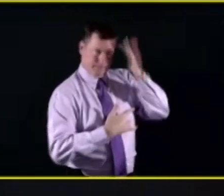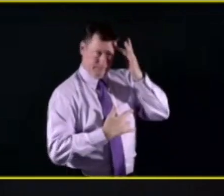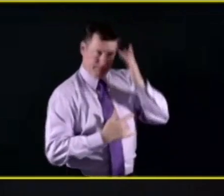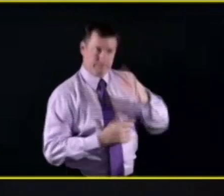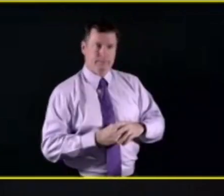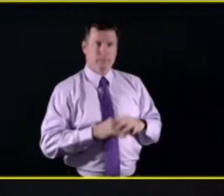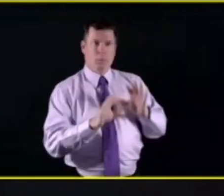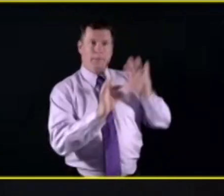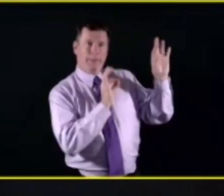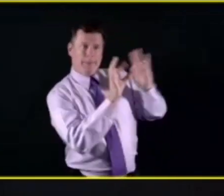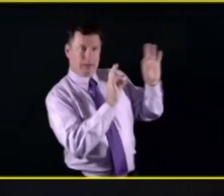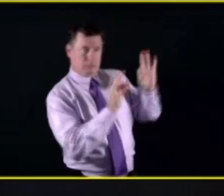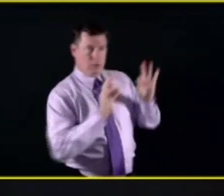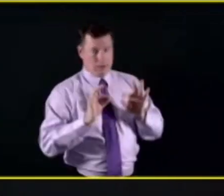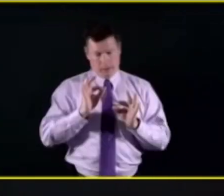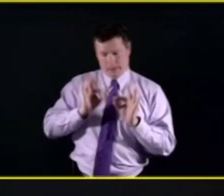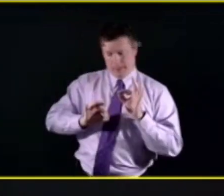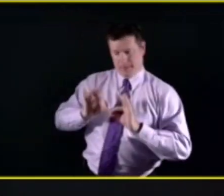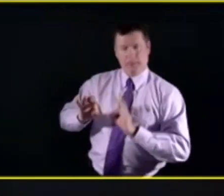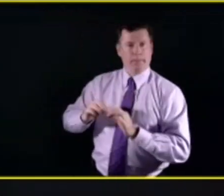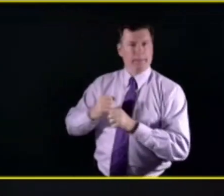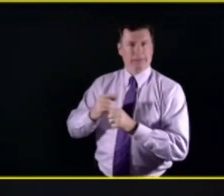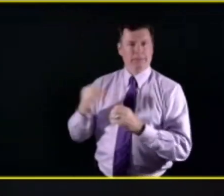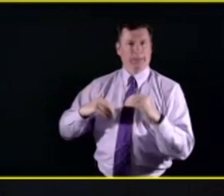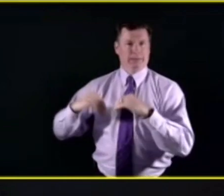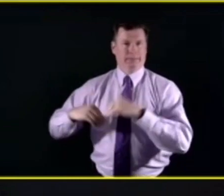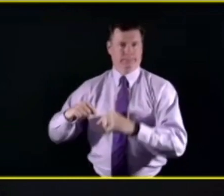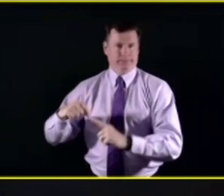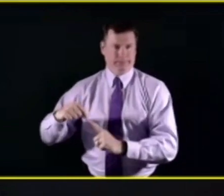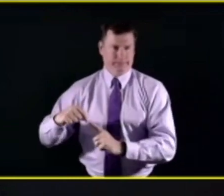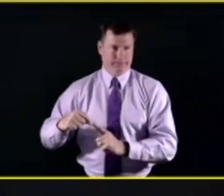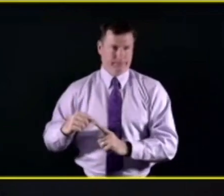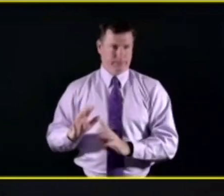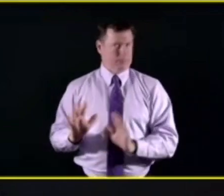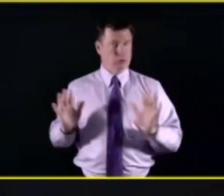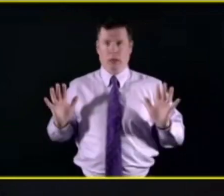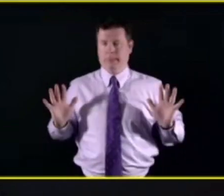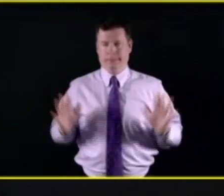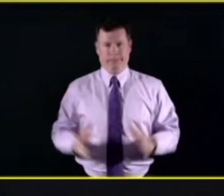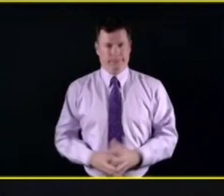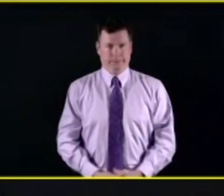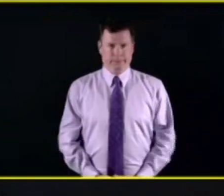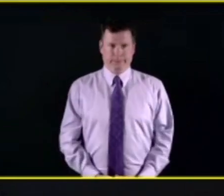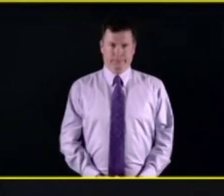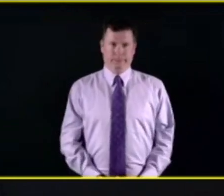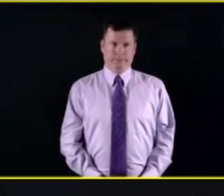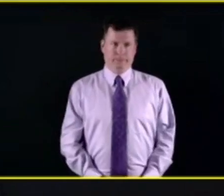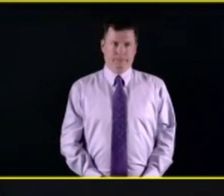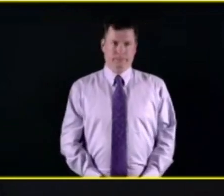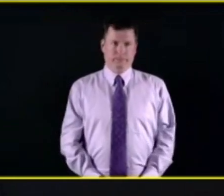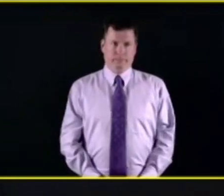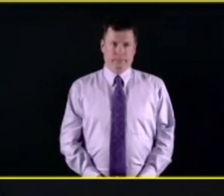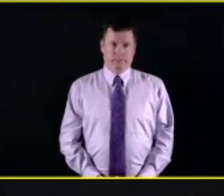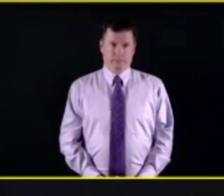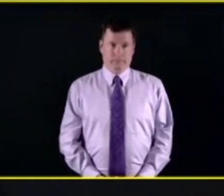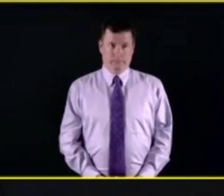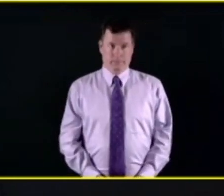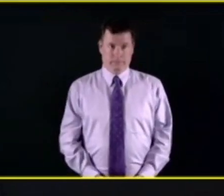messenger RNA that we're using is limited to that small protein, and in